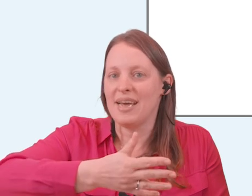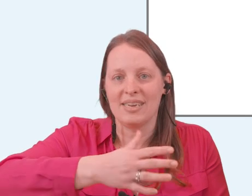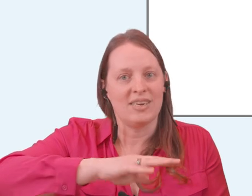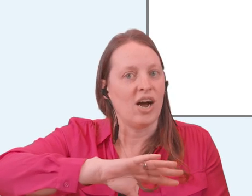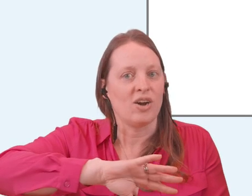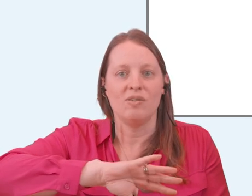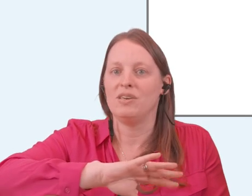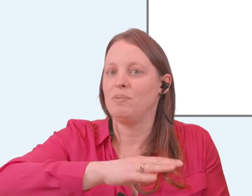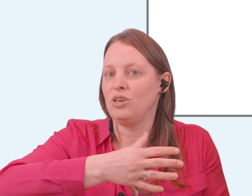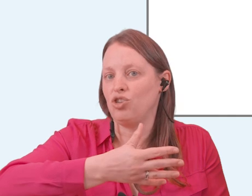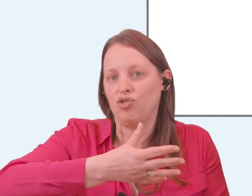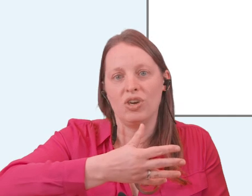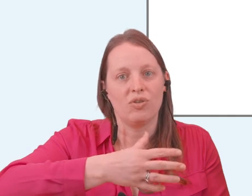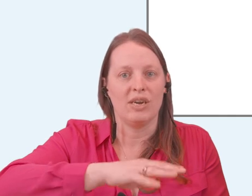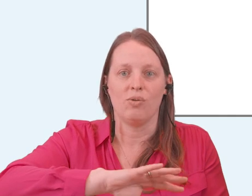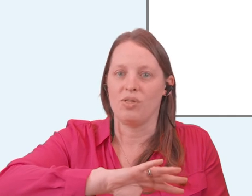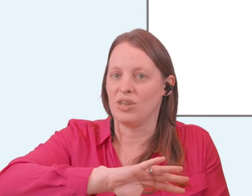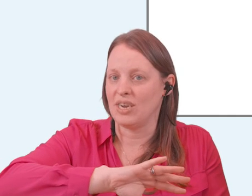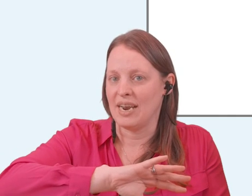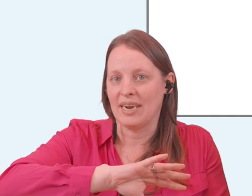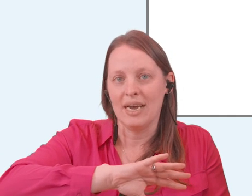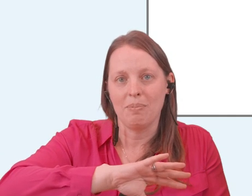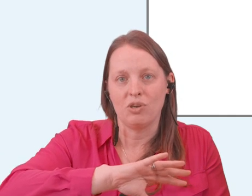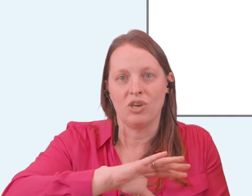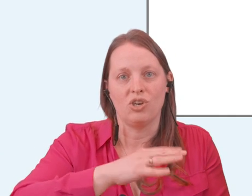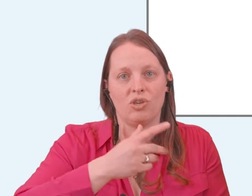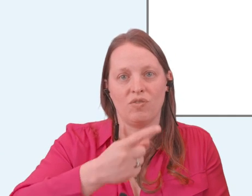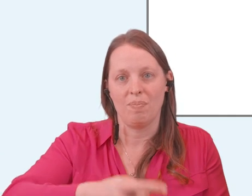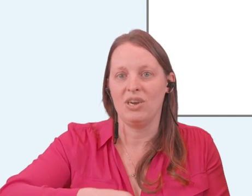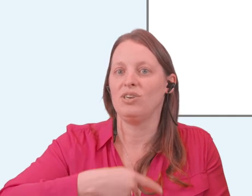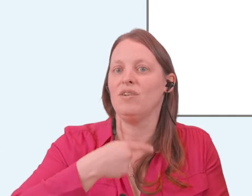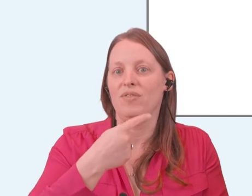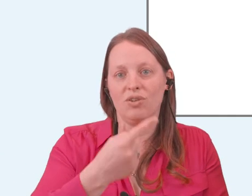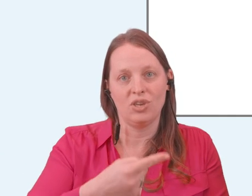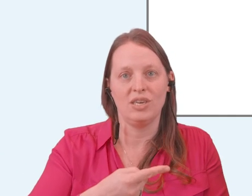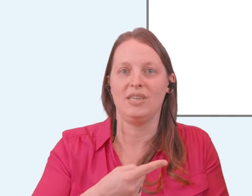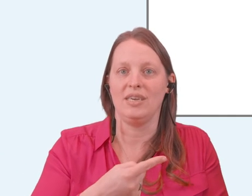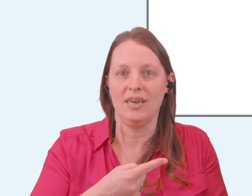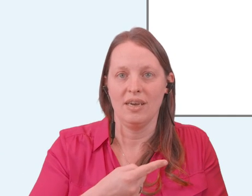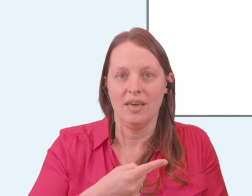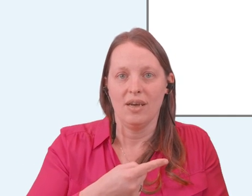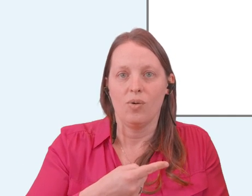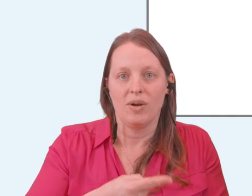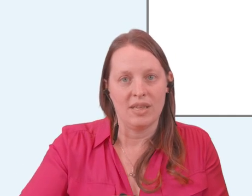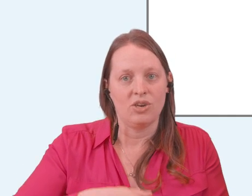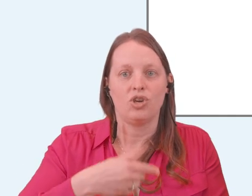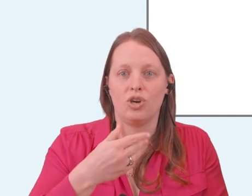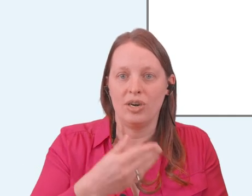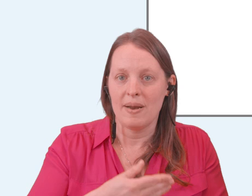in bed is not going to be triggering orthostatic hypotension. So if a patient feels dizzy